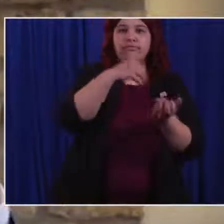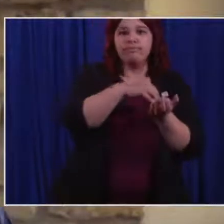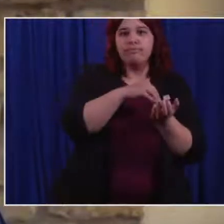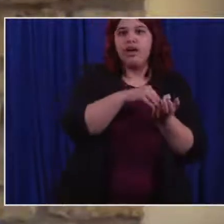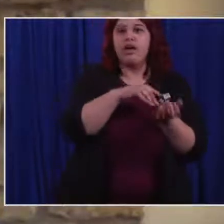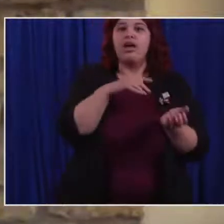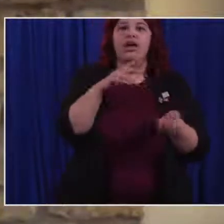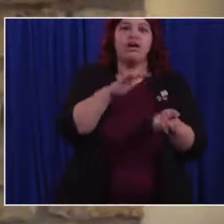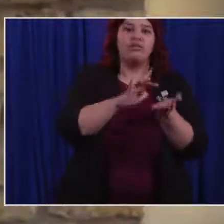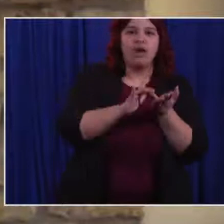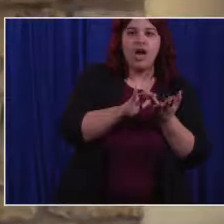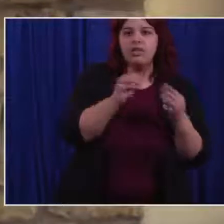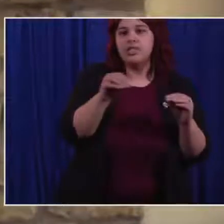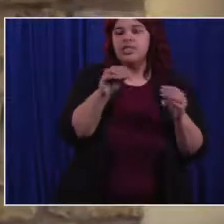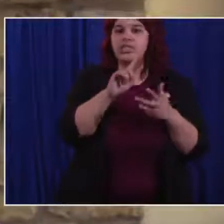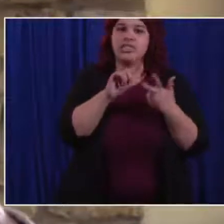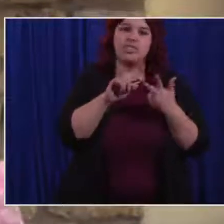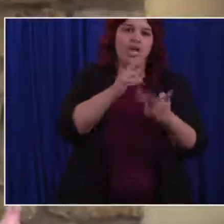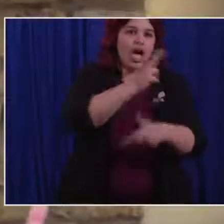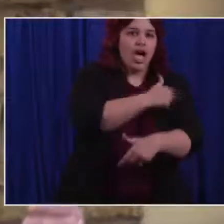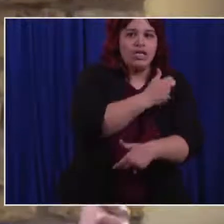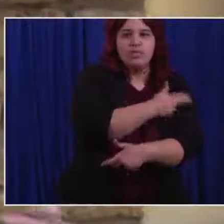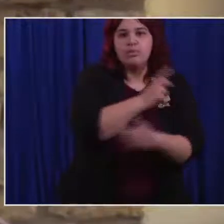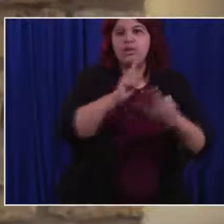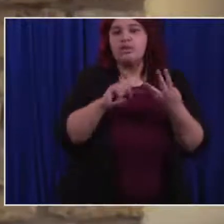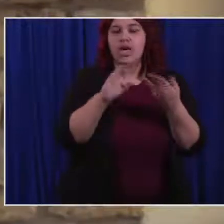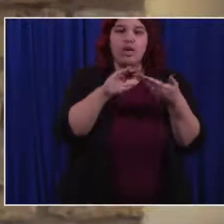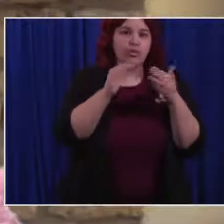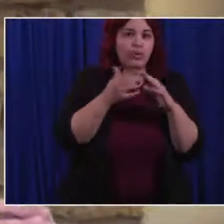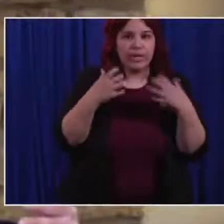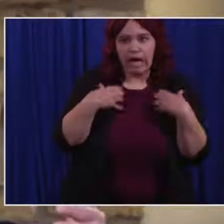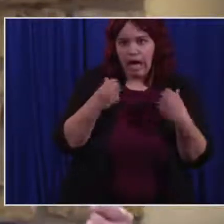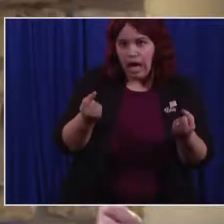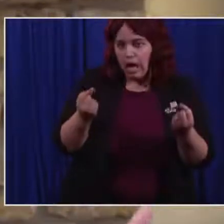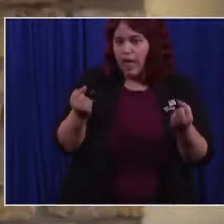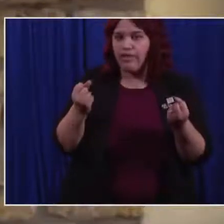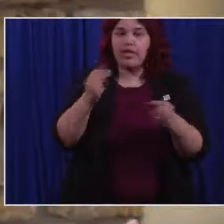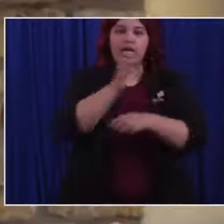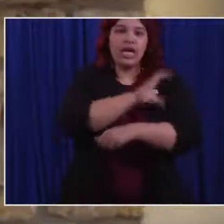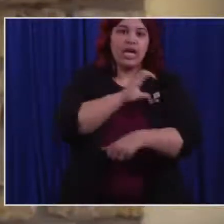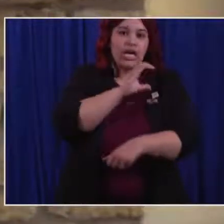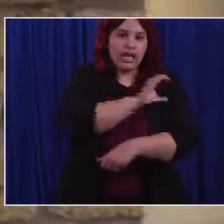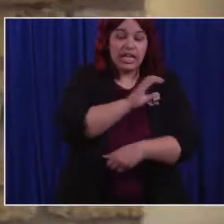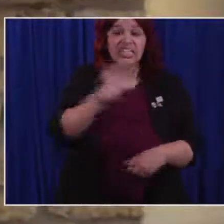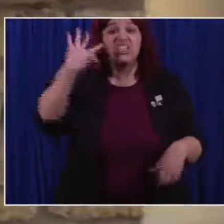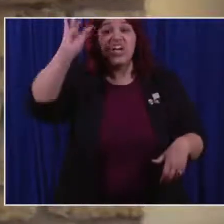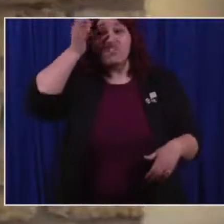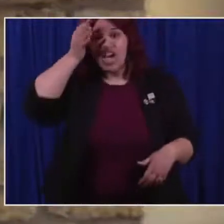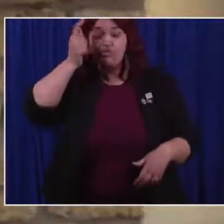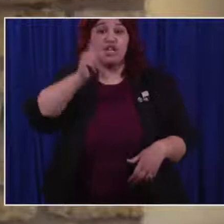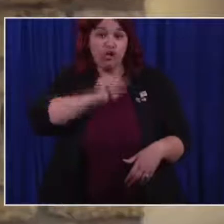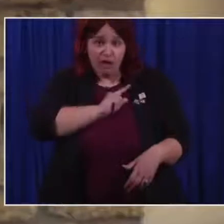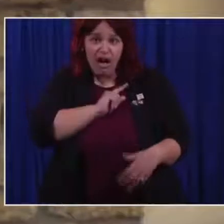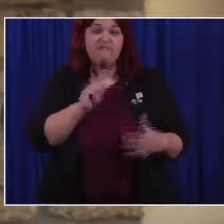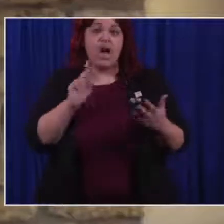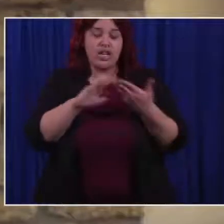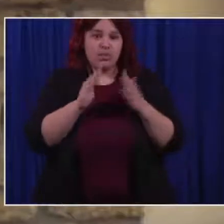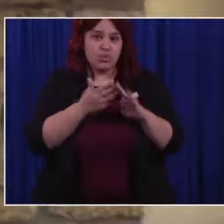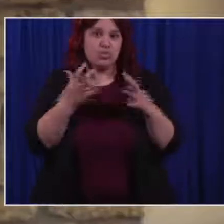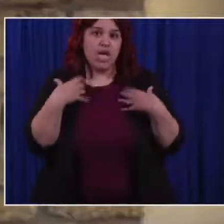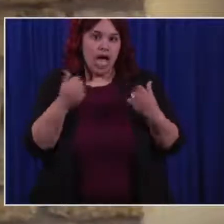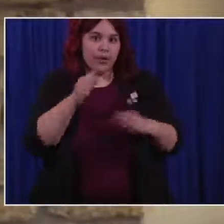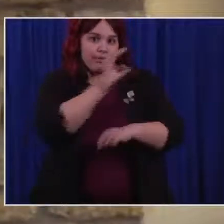were community health clinics, federally qualified community health clinics. We have now raised